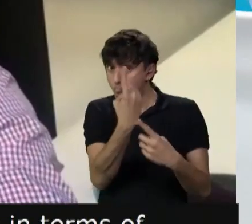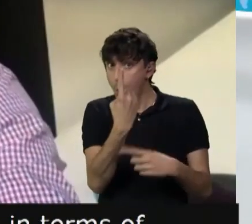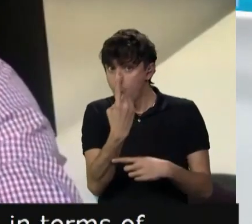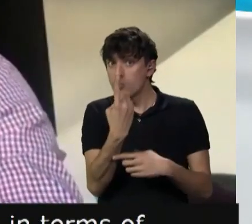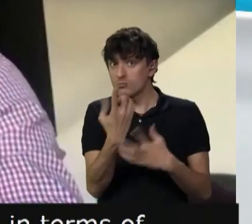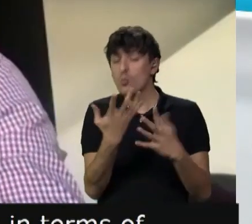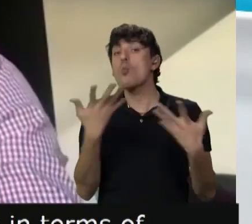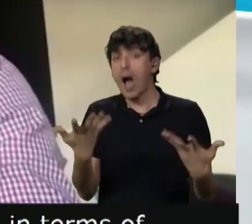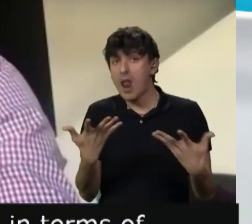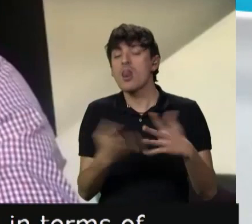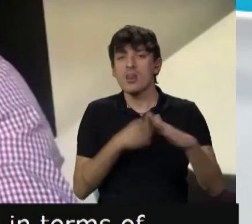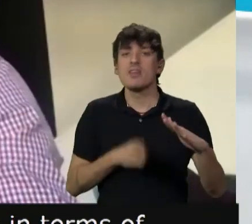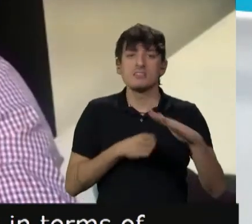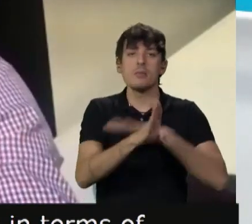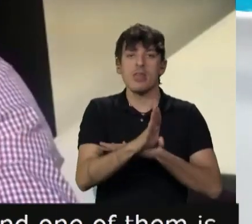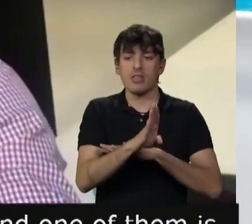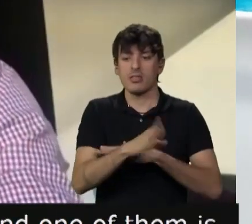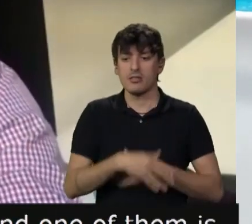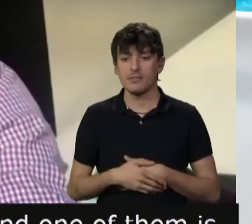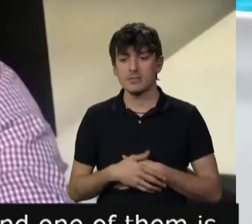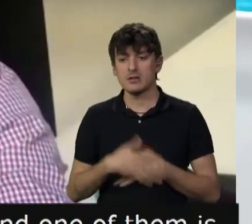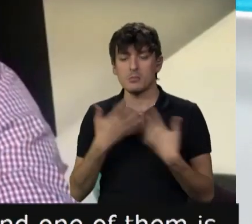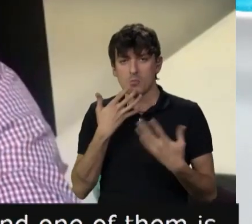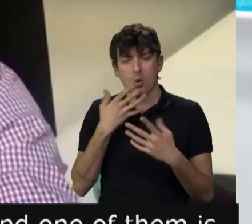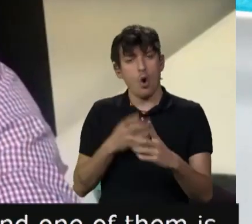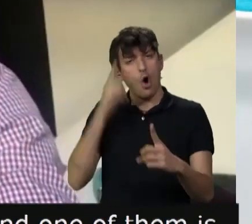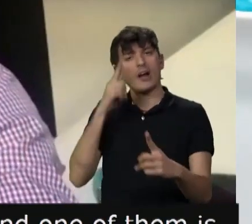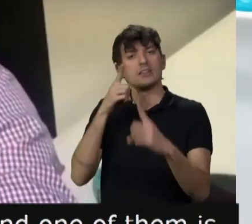and digital inclusion. Now, if we consider that